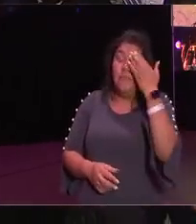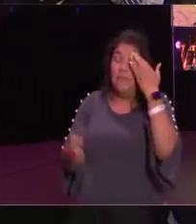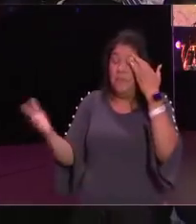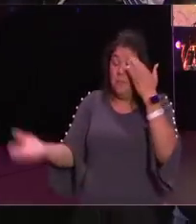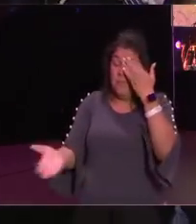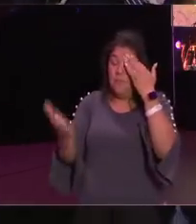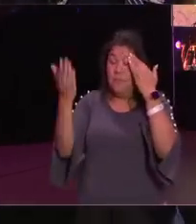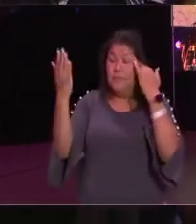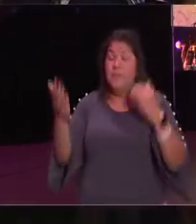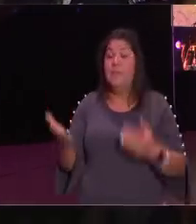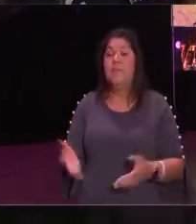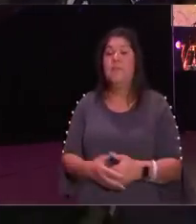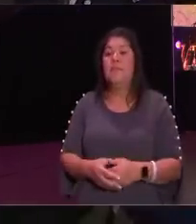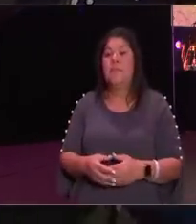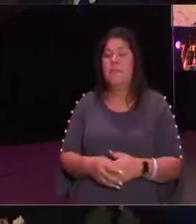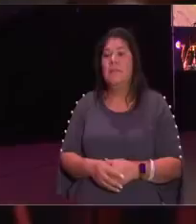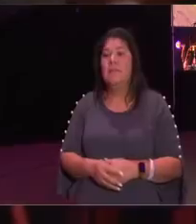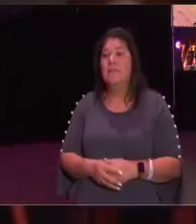Stand with me all over this house.